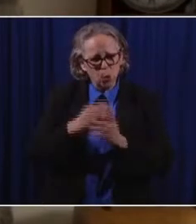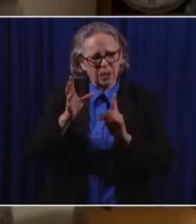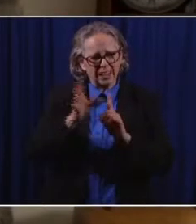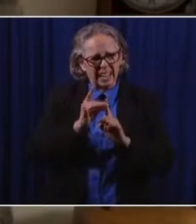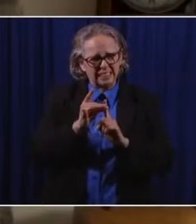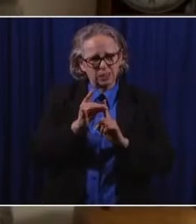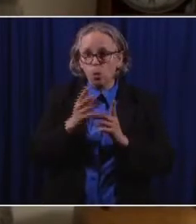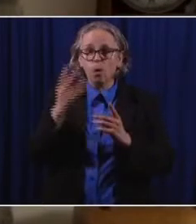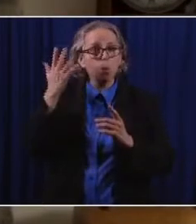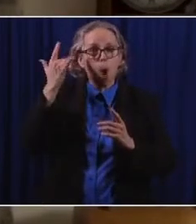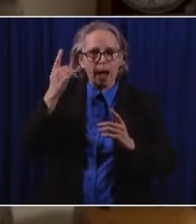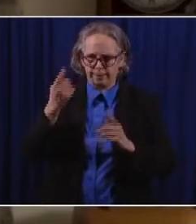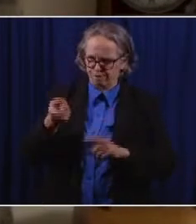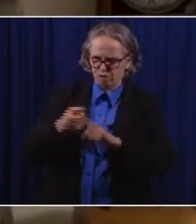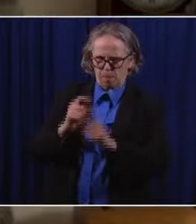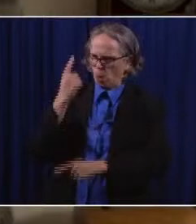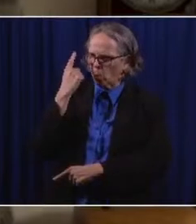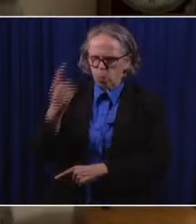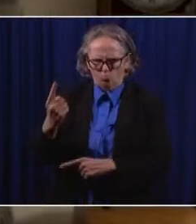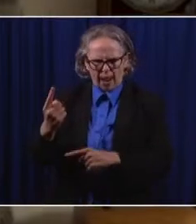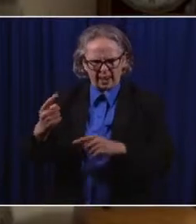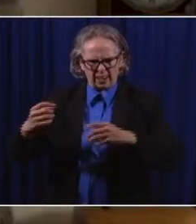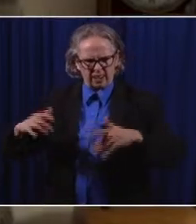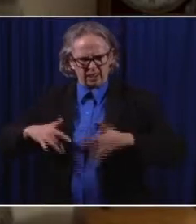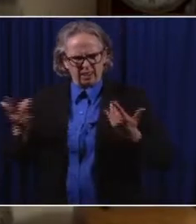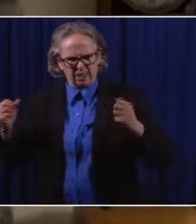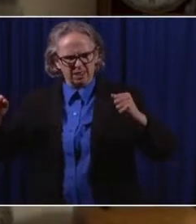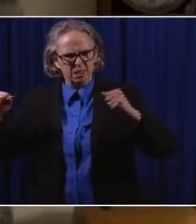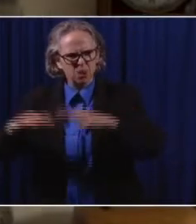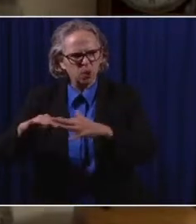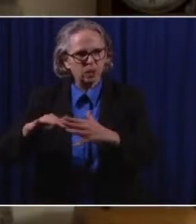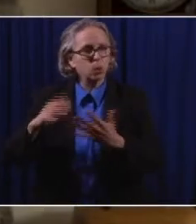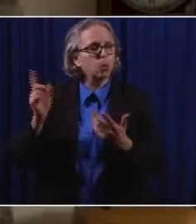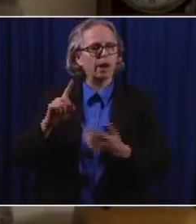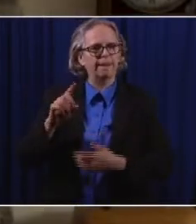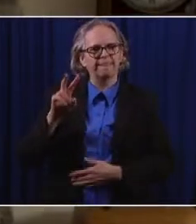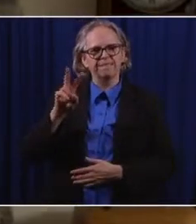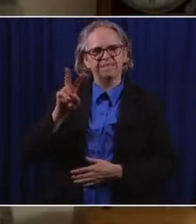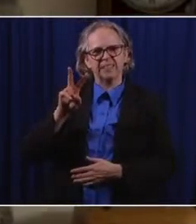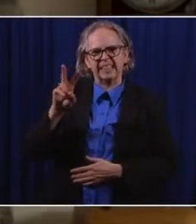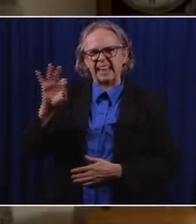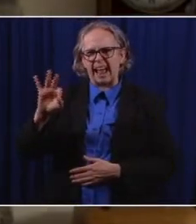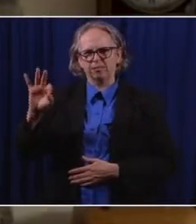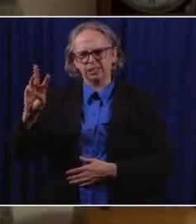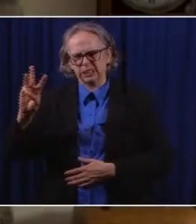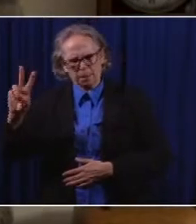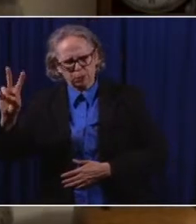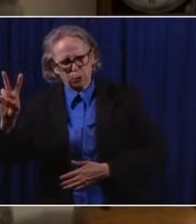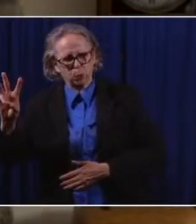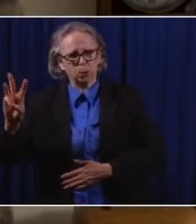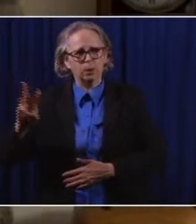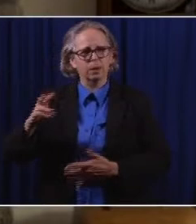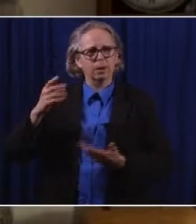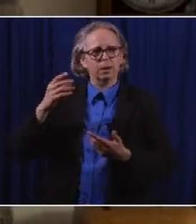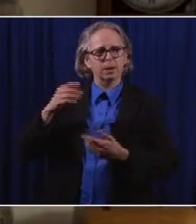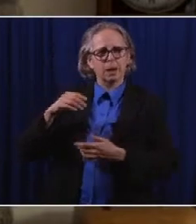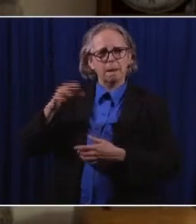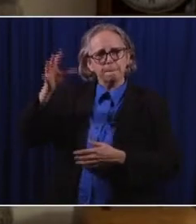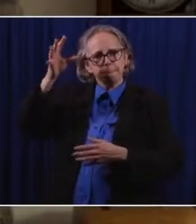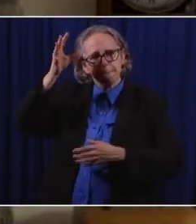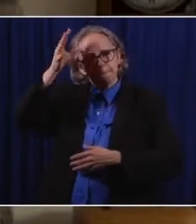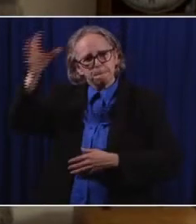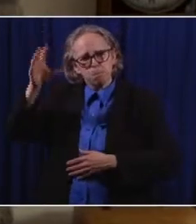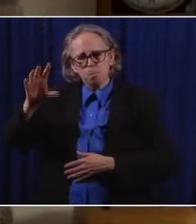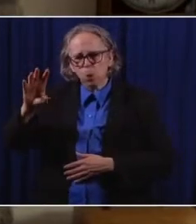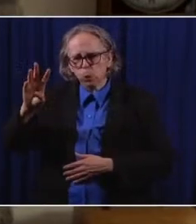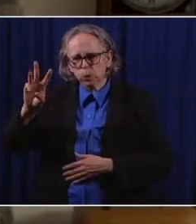that spans across the Eagles, the Moose Lodges, the VFW, and the American Legion. There have been 9 hospitalizations, with 2